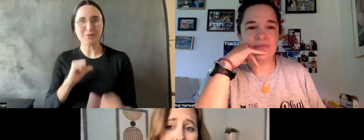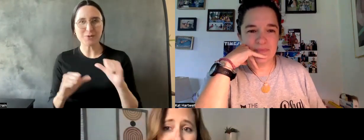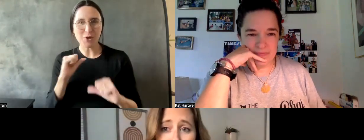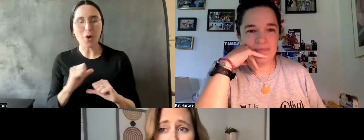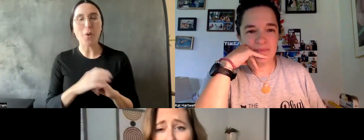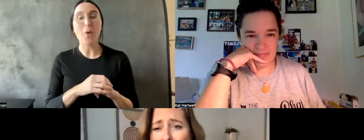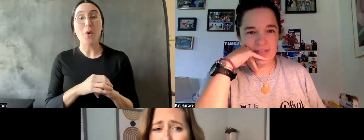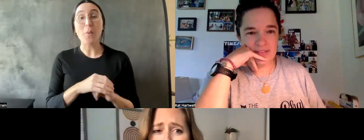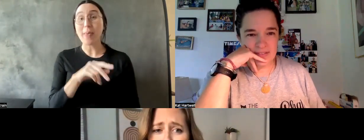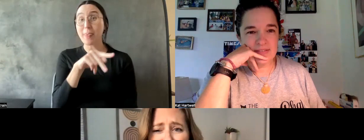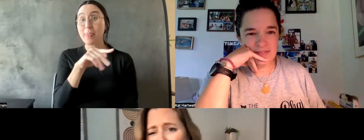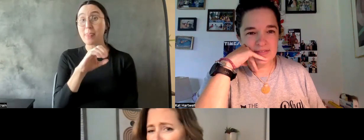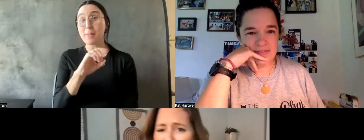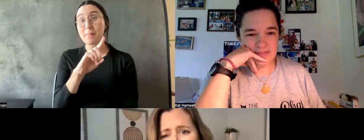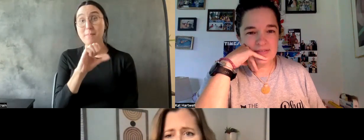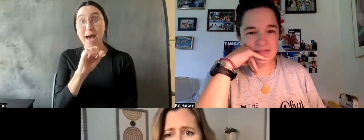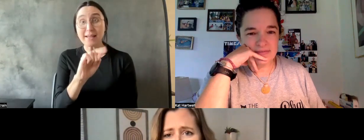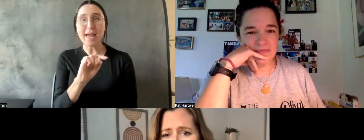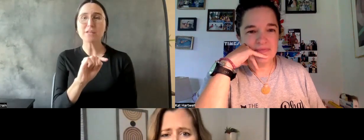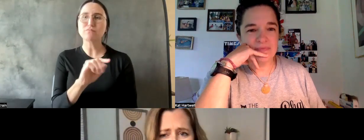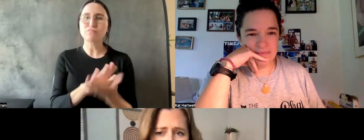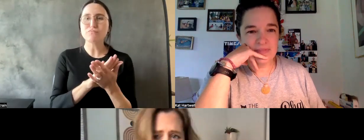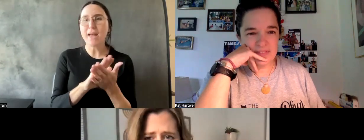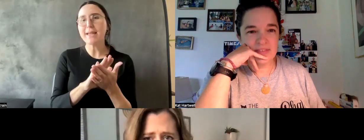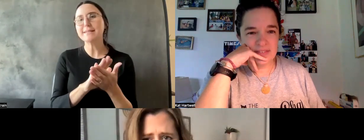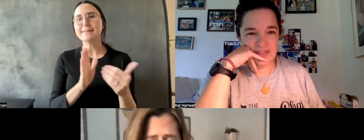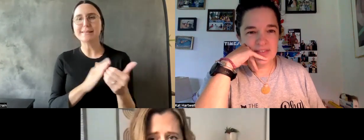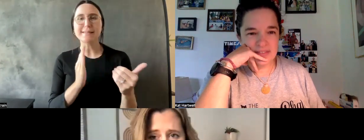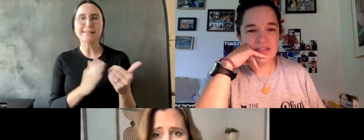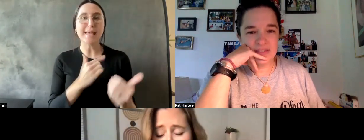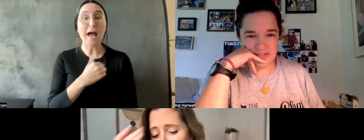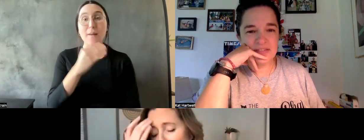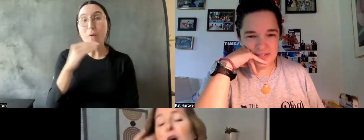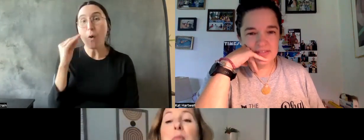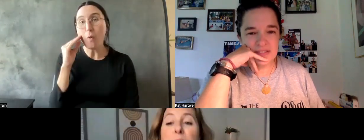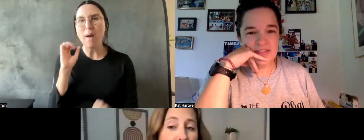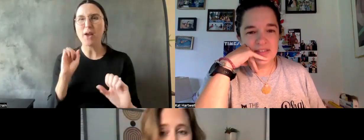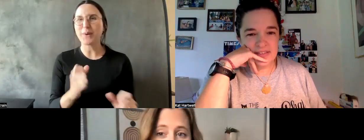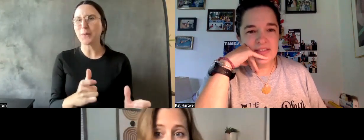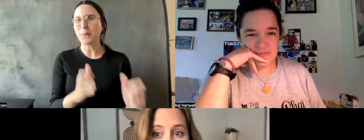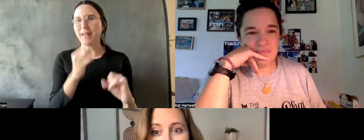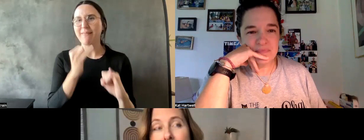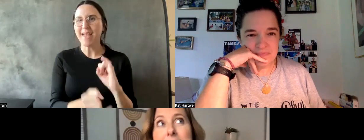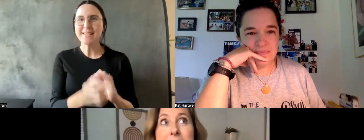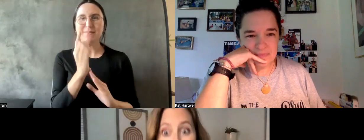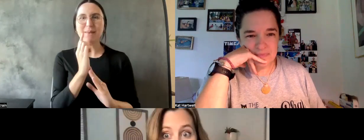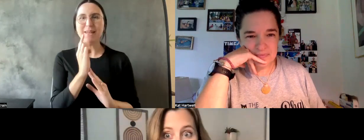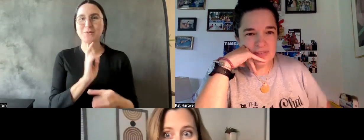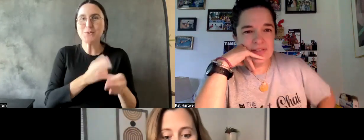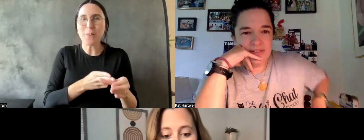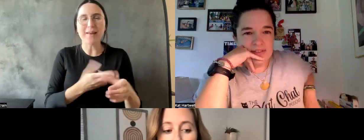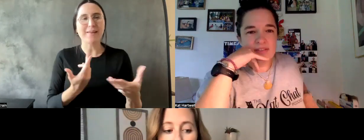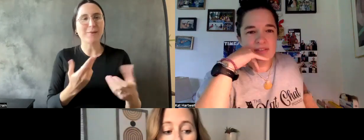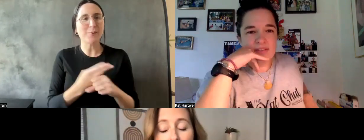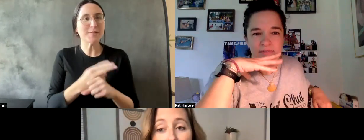oh yeah, I'm home. Sure, I can jump on my phone or my laptop and we can chat. Now